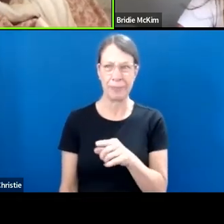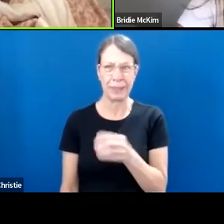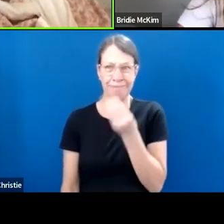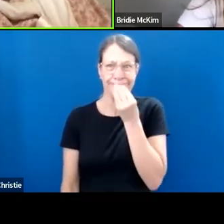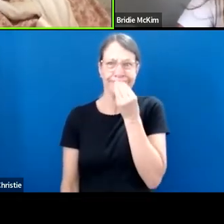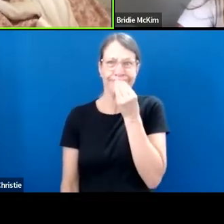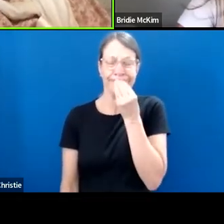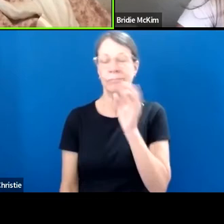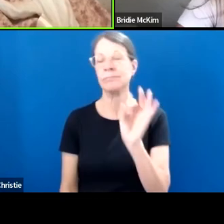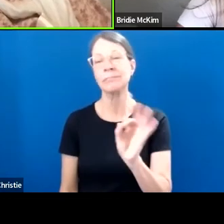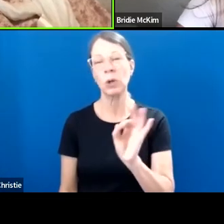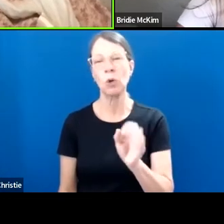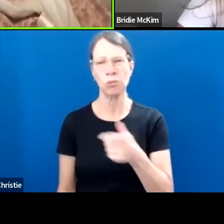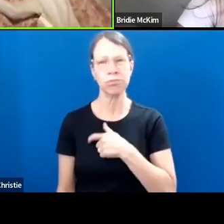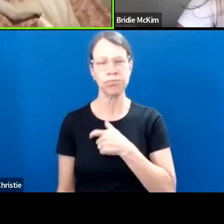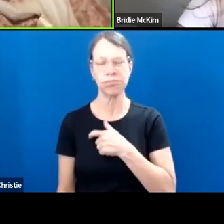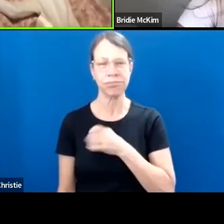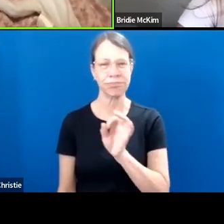And